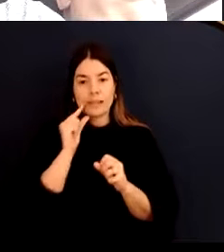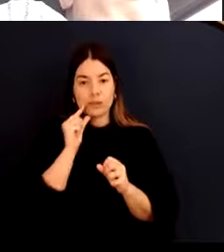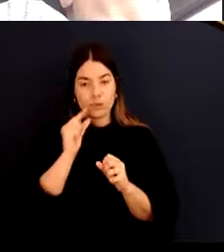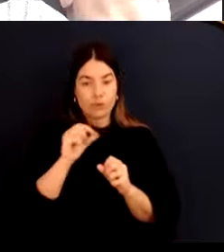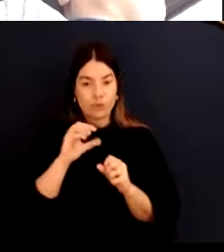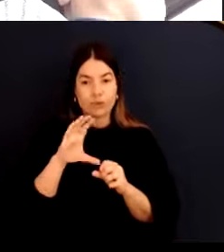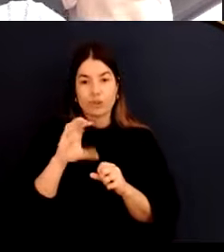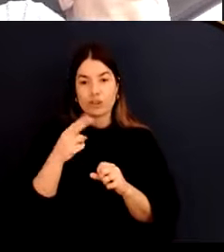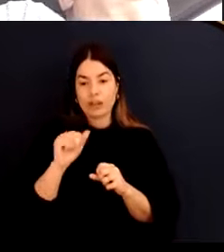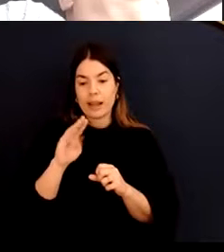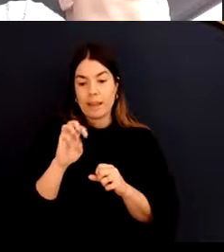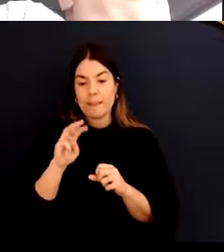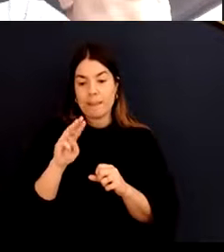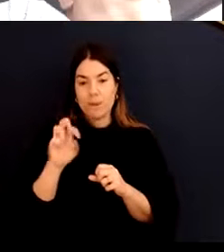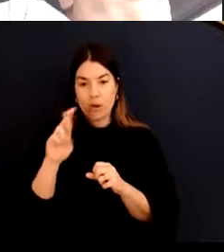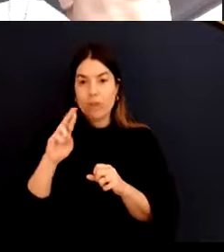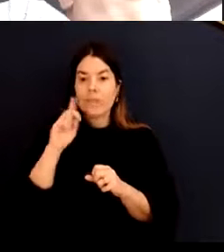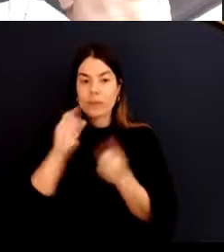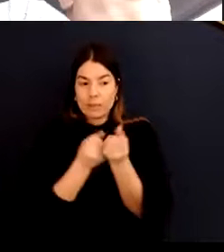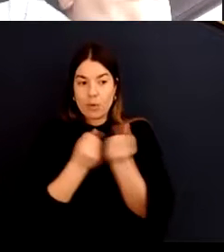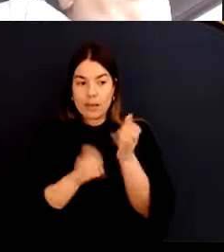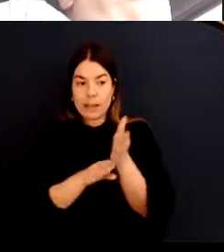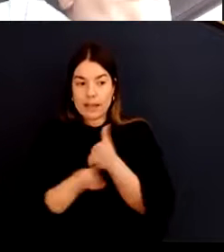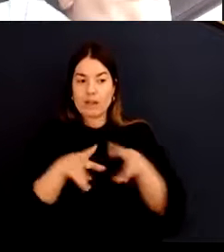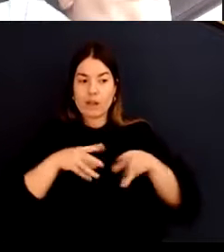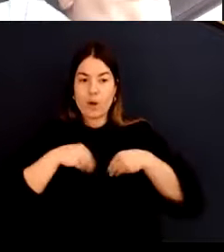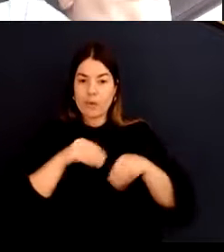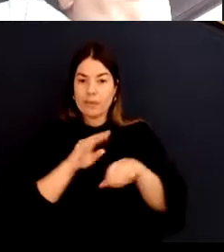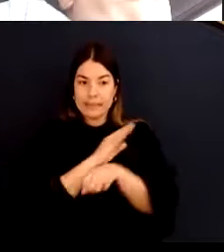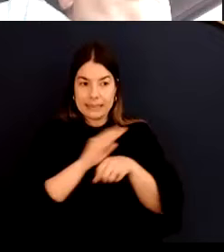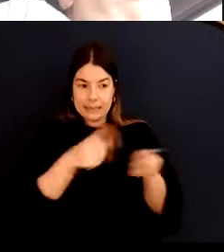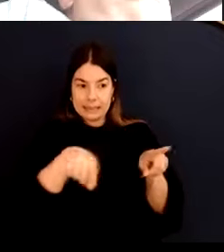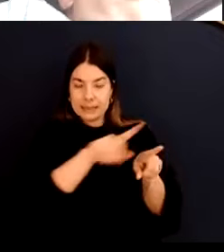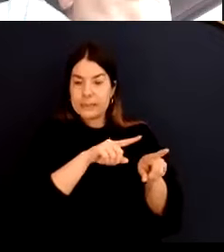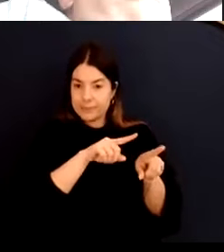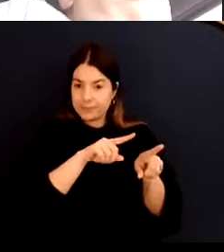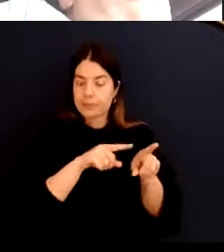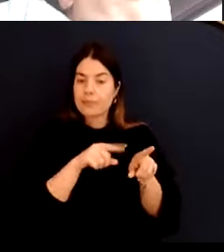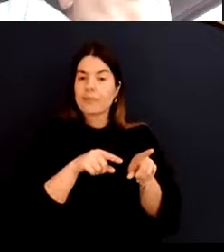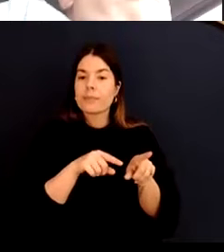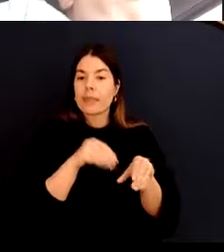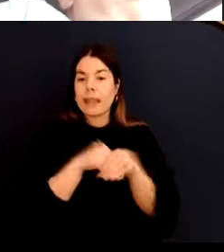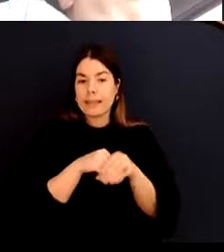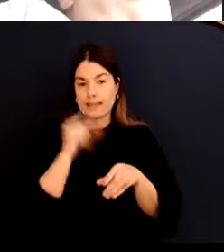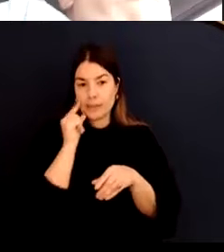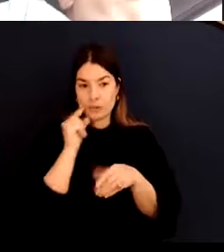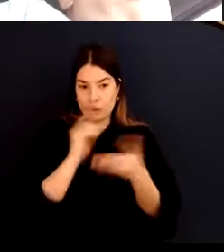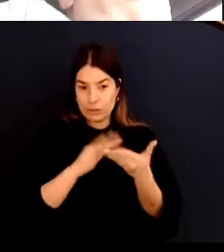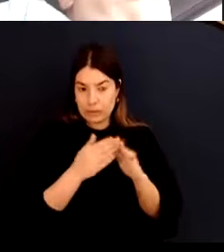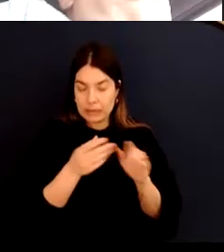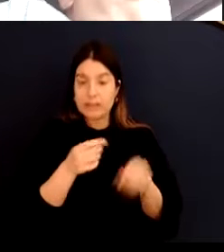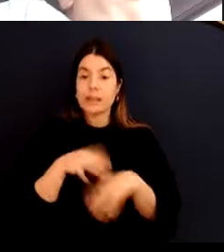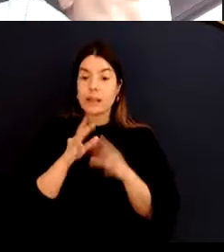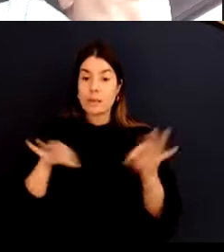to support small minority-owned businesses throughout the city of various sizes. What was important to me and how